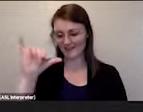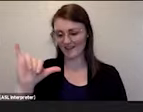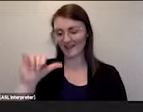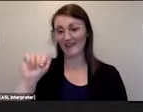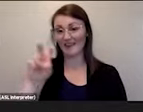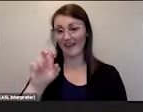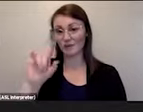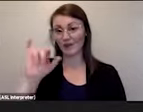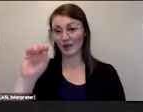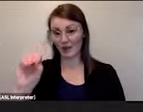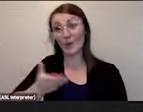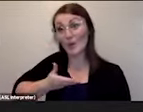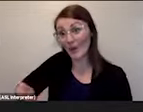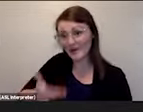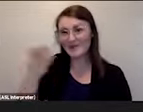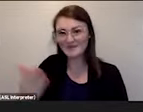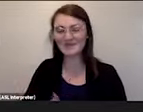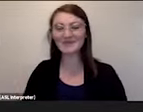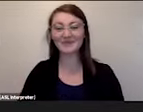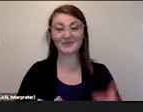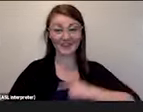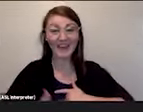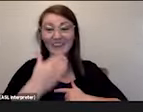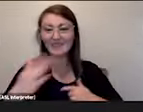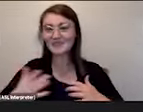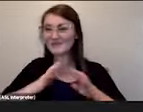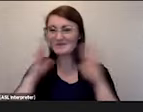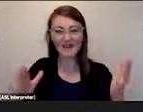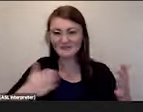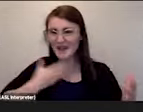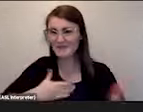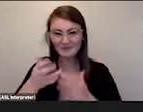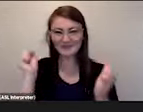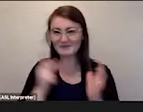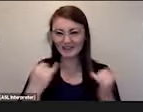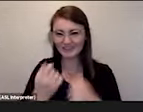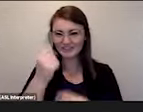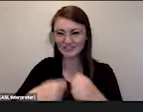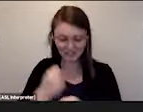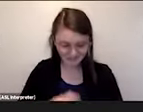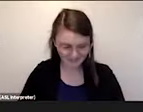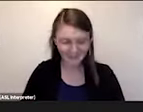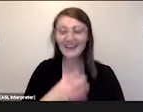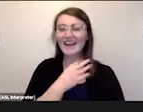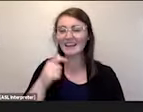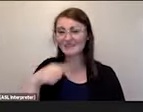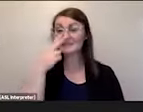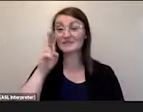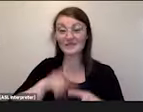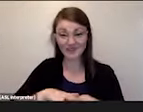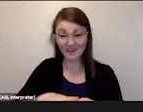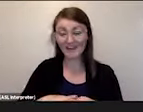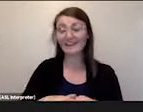Lindsay. Thank you so much, Anna. I'm so happy to be back. This is it was really fun to speak last year,